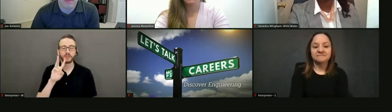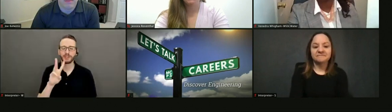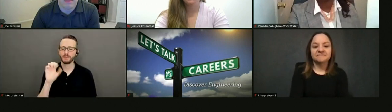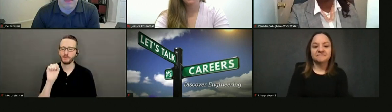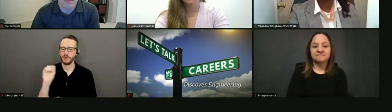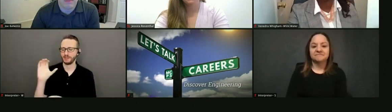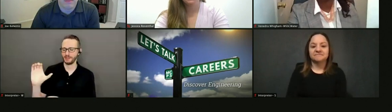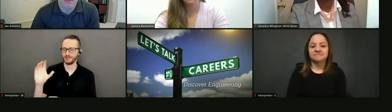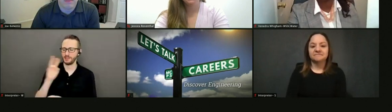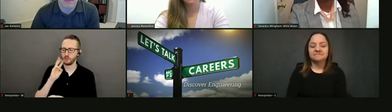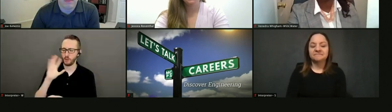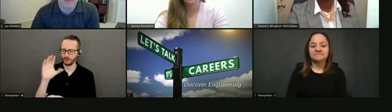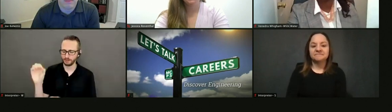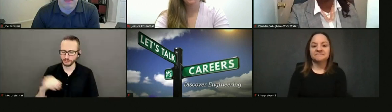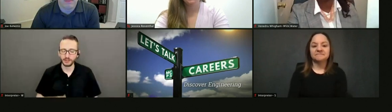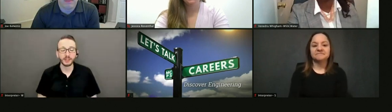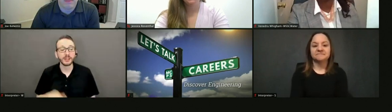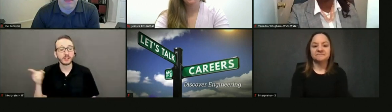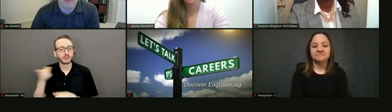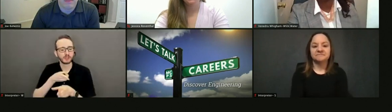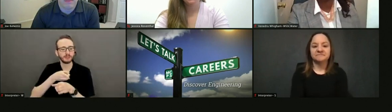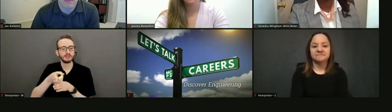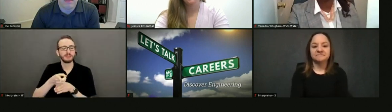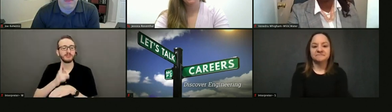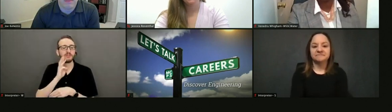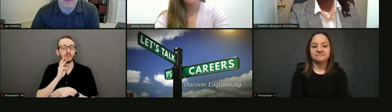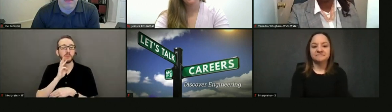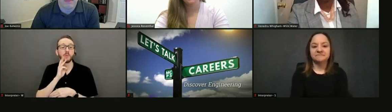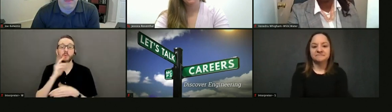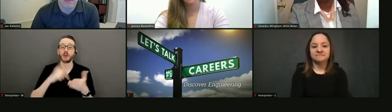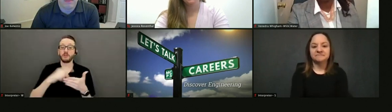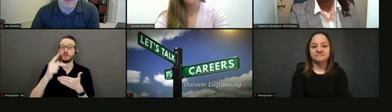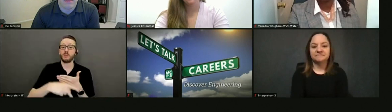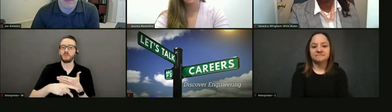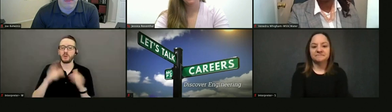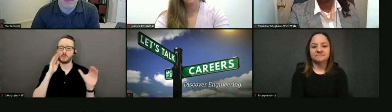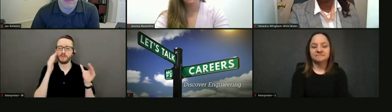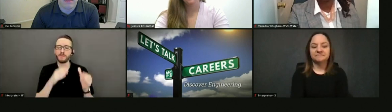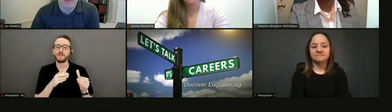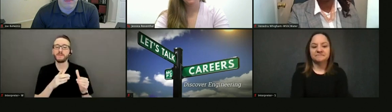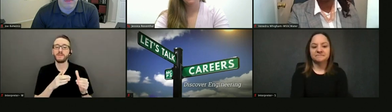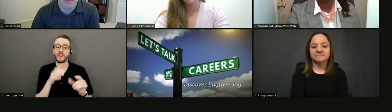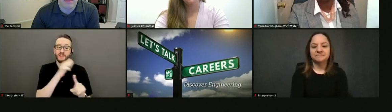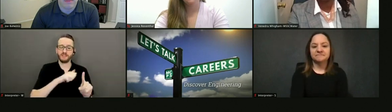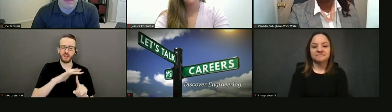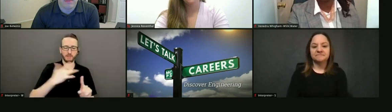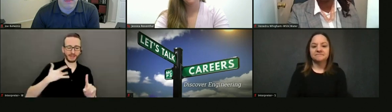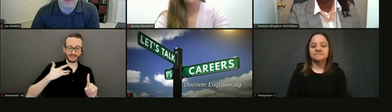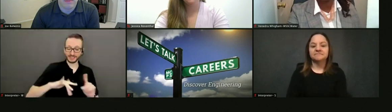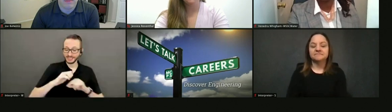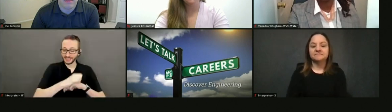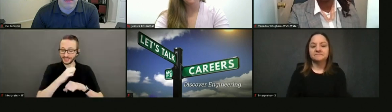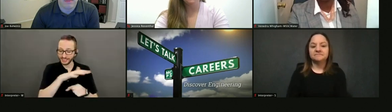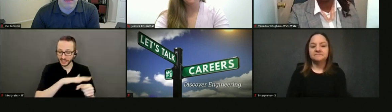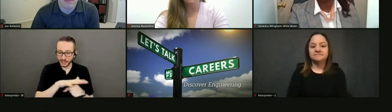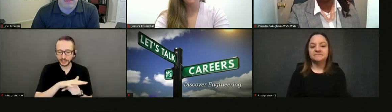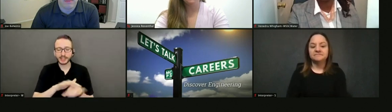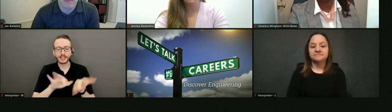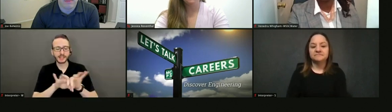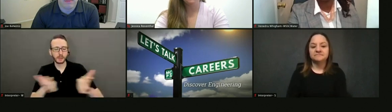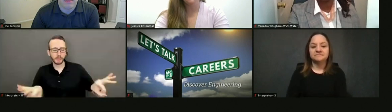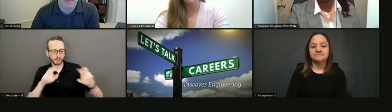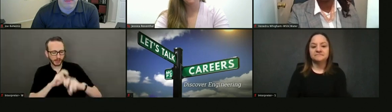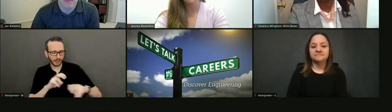morning. And last but not least, our final guest is Ms. Jessica Rosenthal, a vehicle controls test and integration engineer at Rivian,